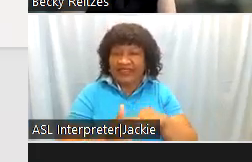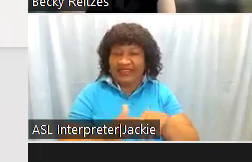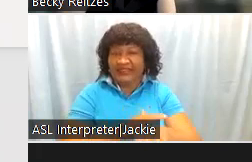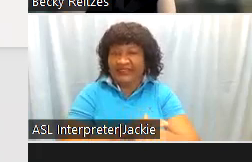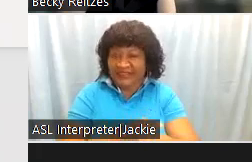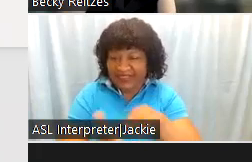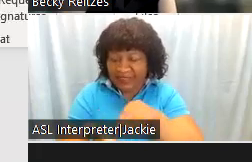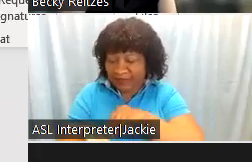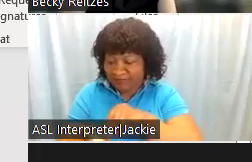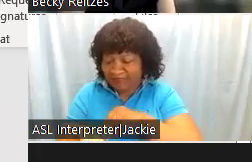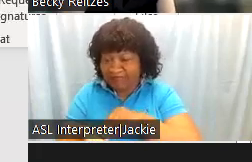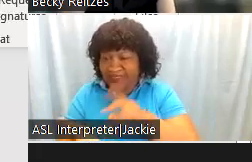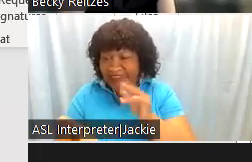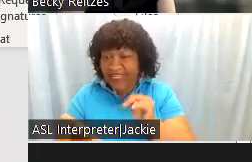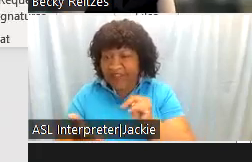that down.